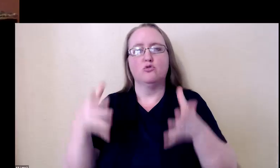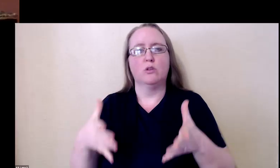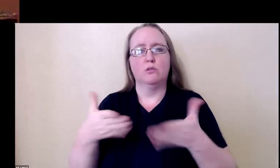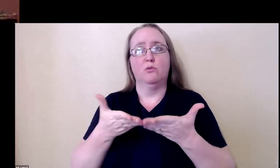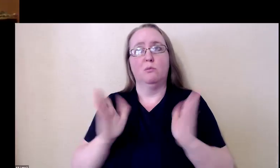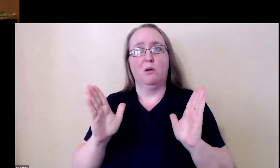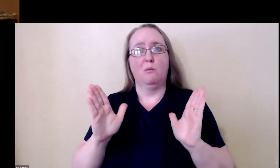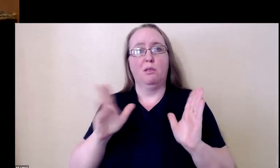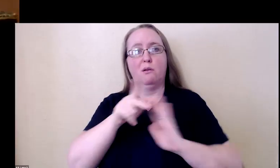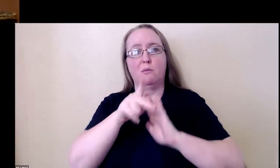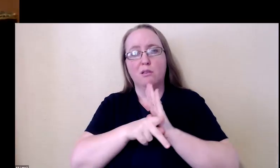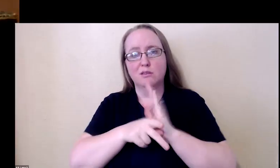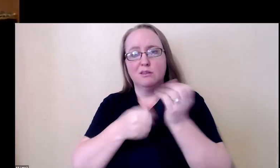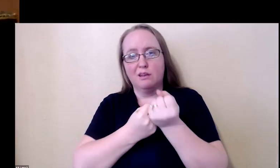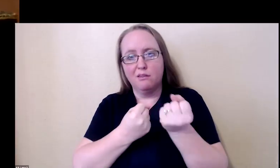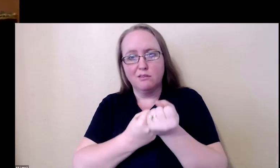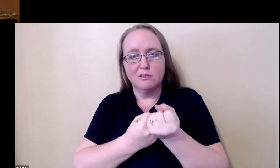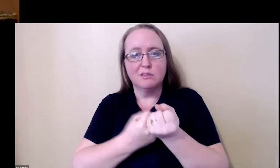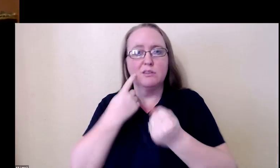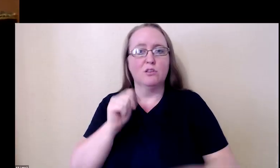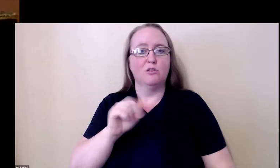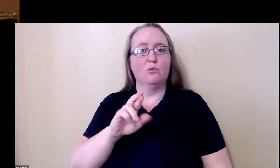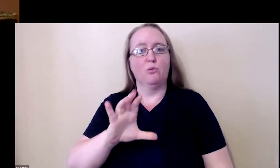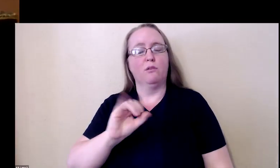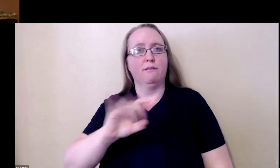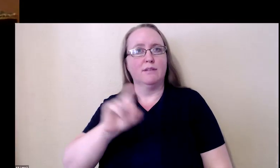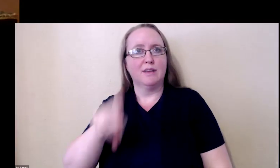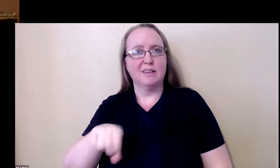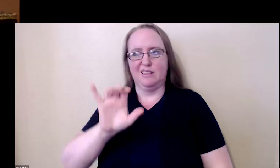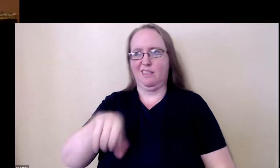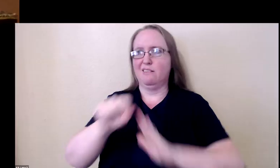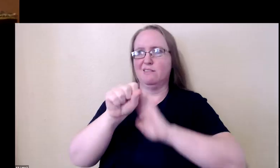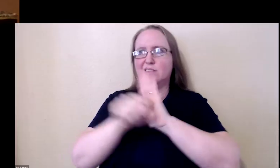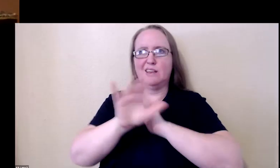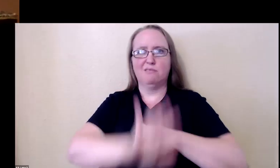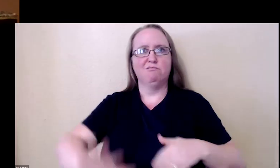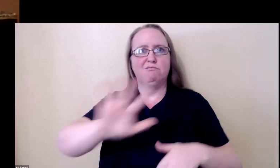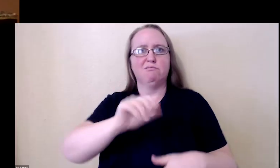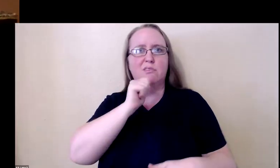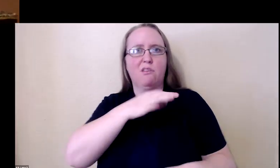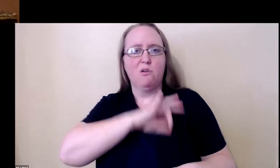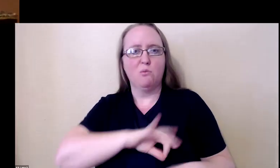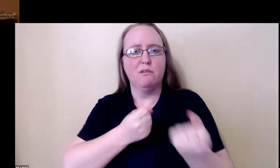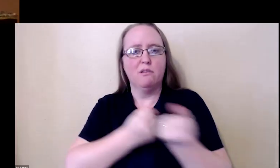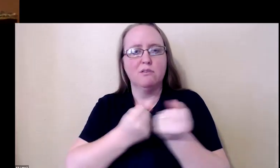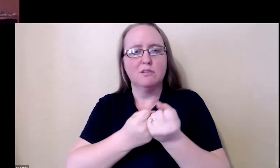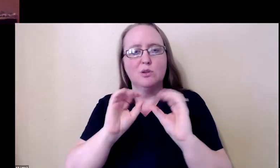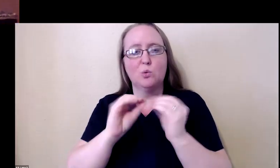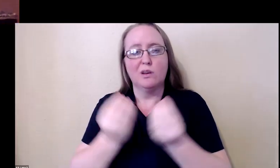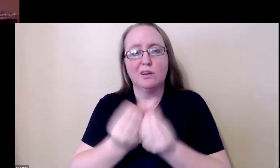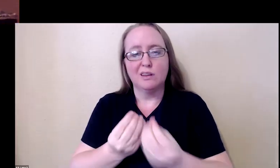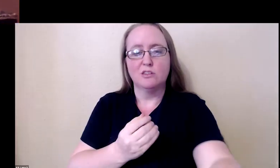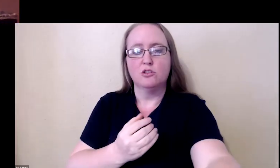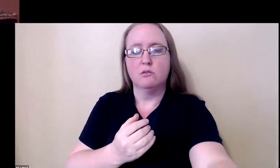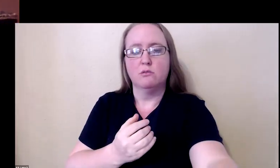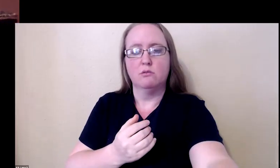and Advocacy for the ARC of Texas. The ARC of Texas is a statewide nonprofit advocacy organization that is